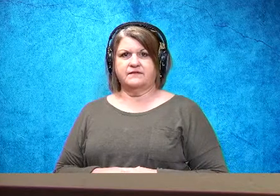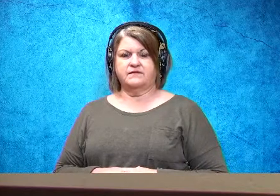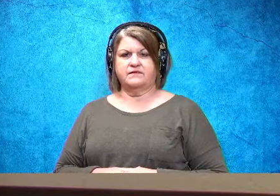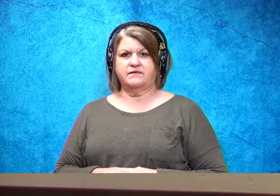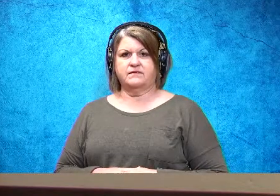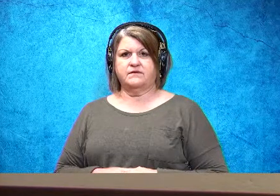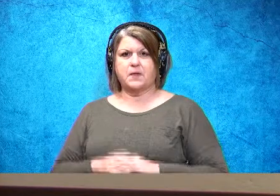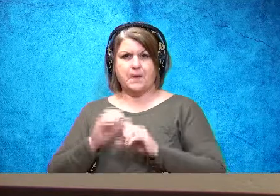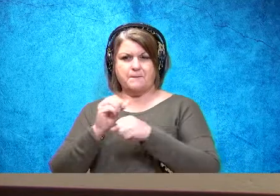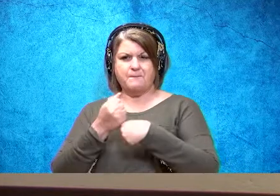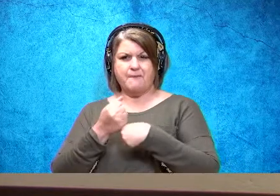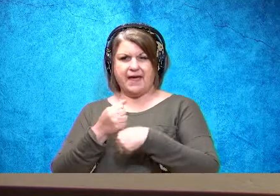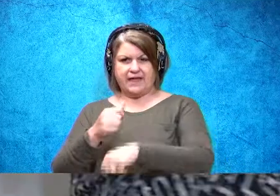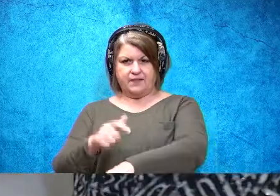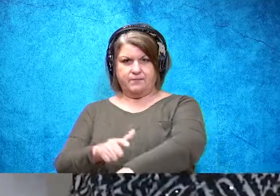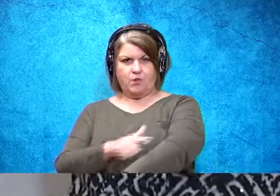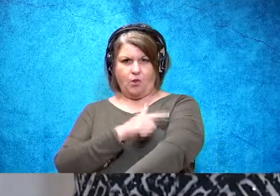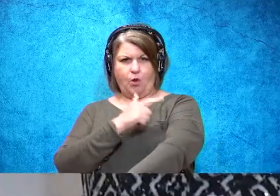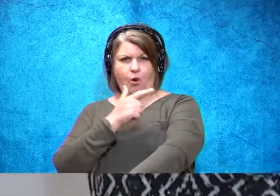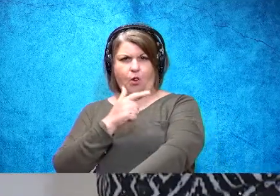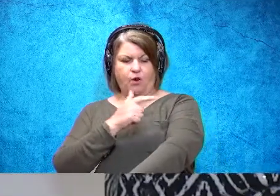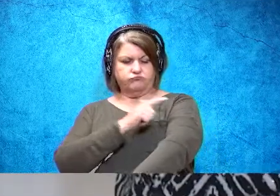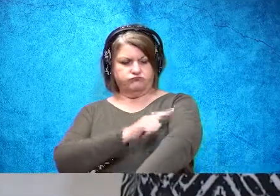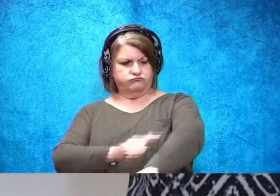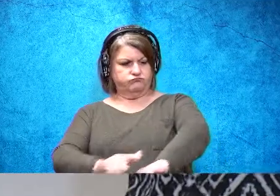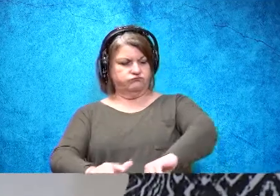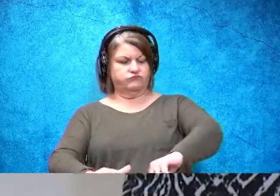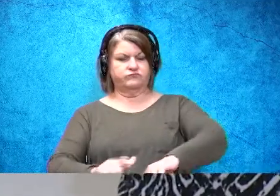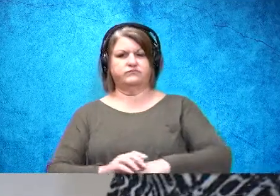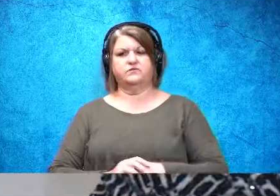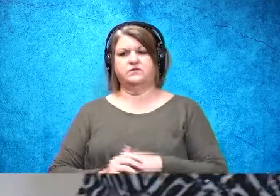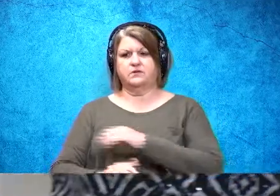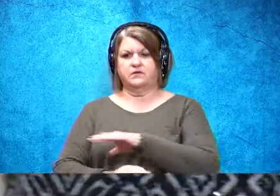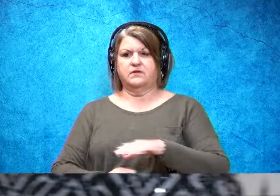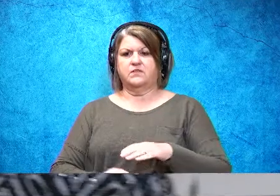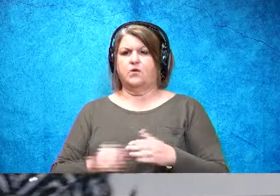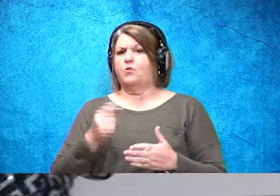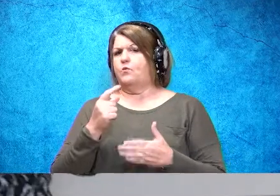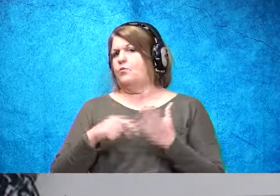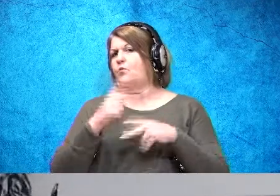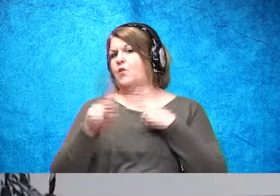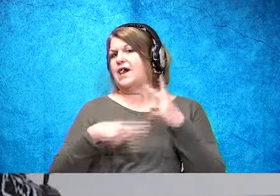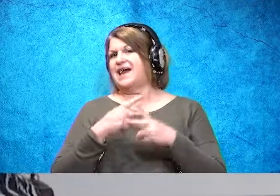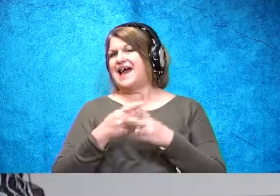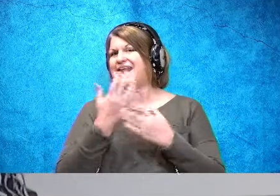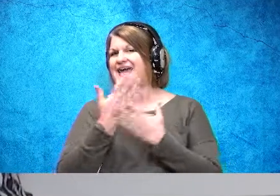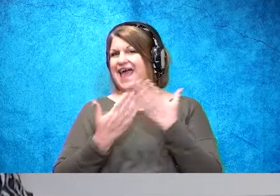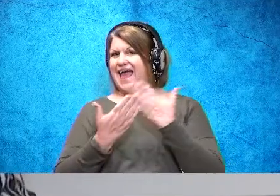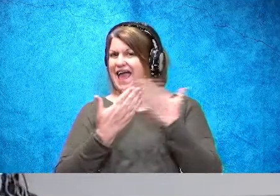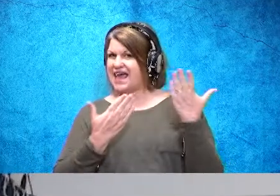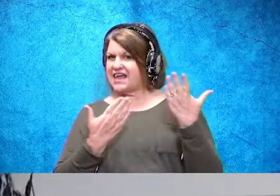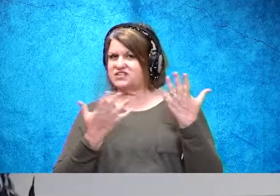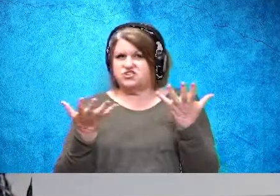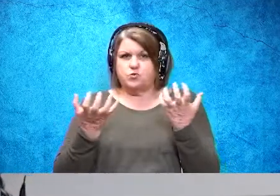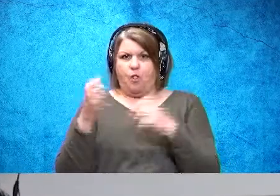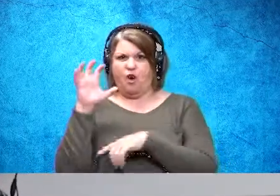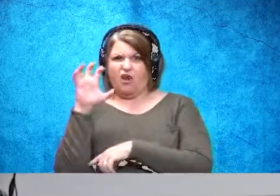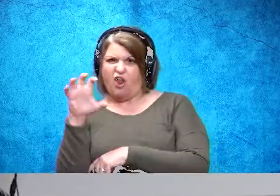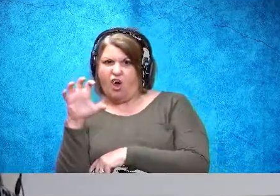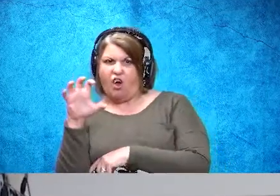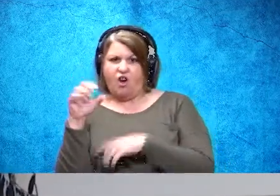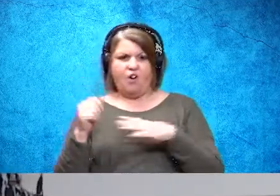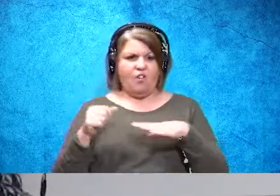Make it a little longer. All right. Now, what kind of hands do we want to put on? Little claw hands, little